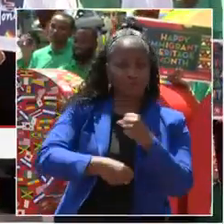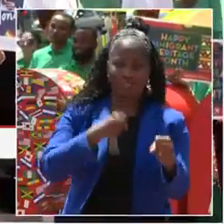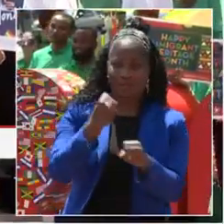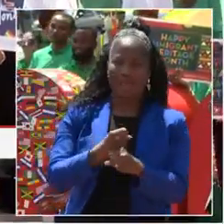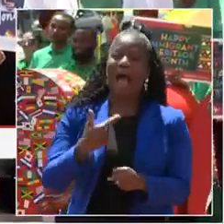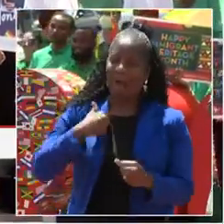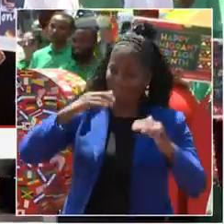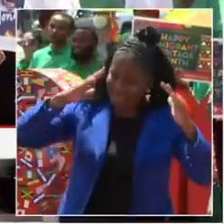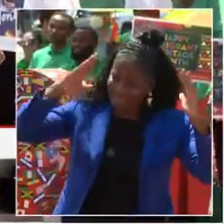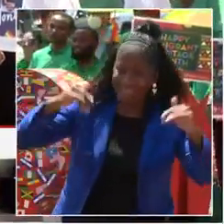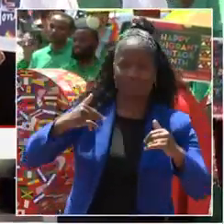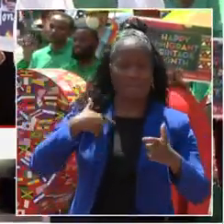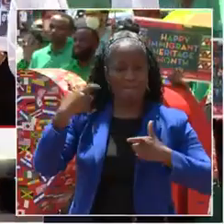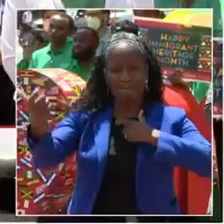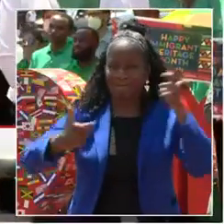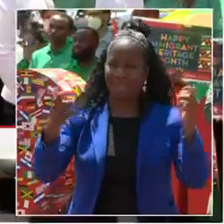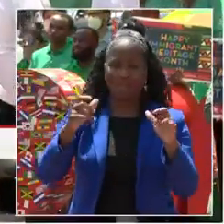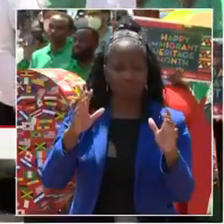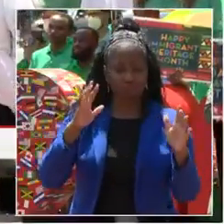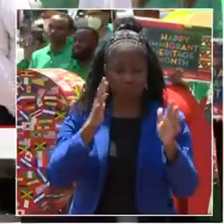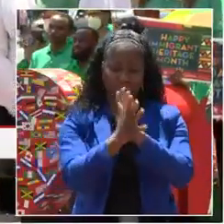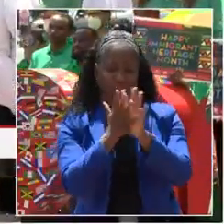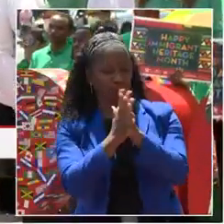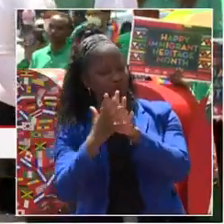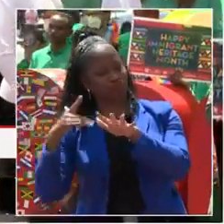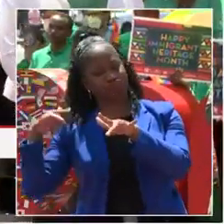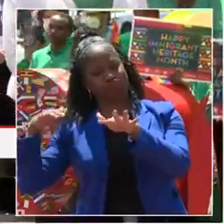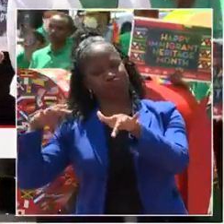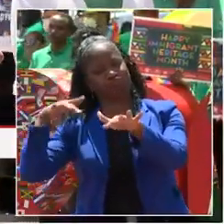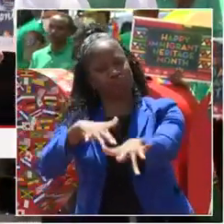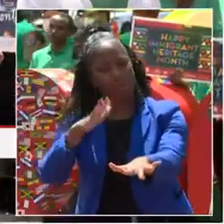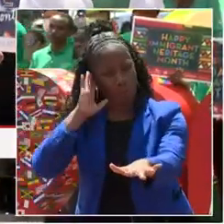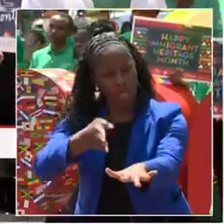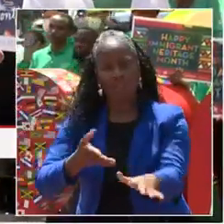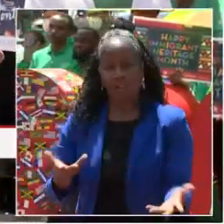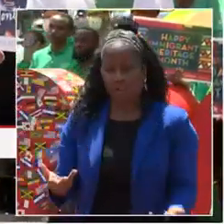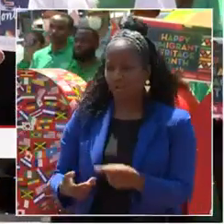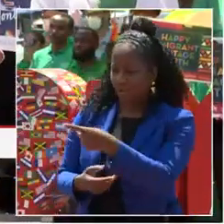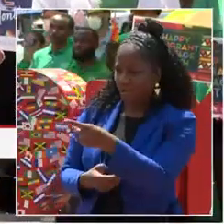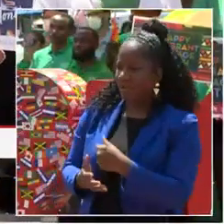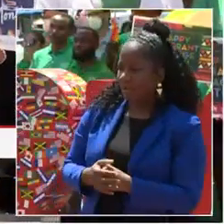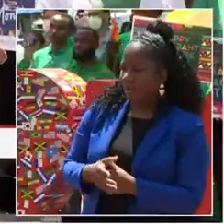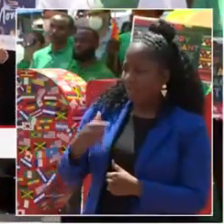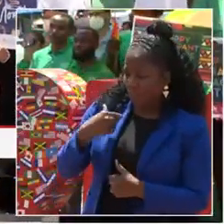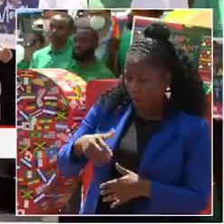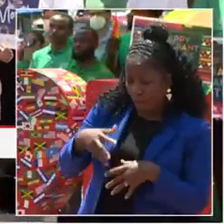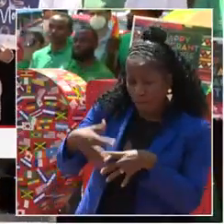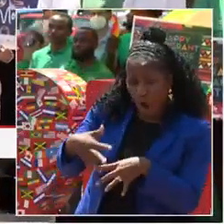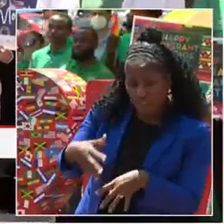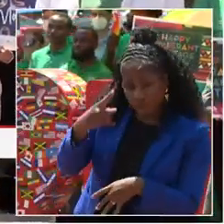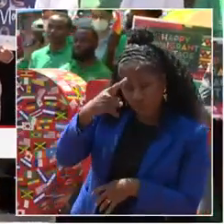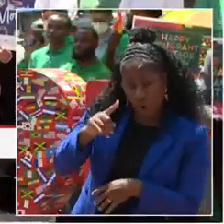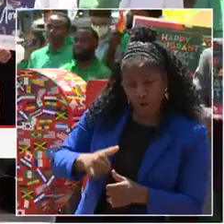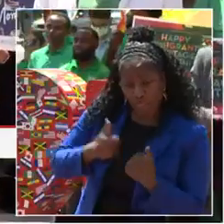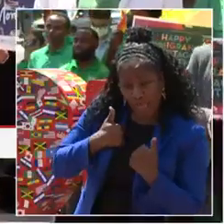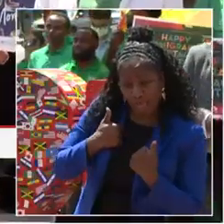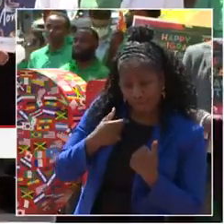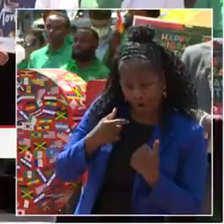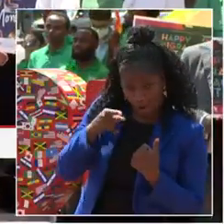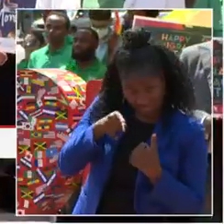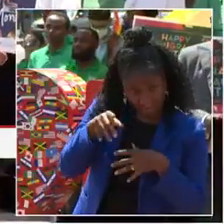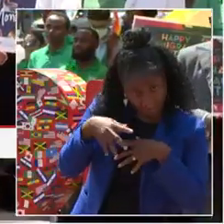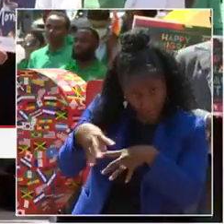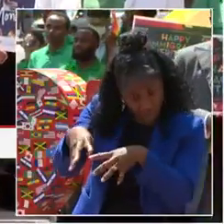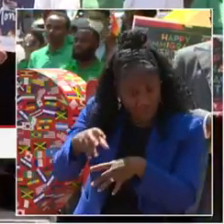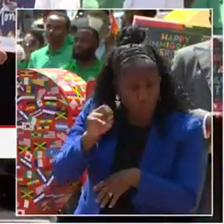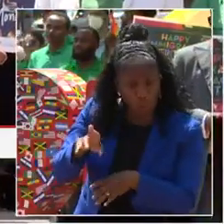anticipate large crowds, period. That's where we are right now. We anticipate large crowds. Are they marching or are they stationary?